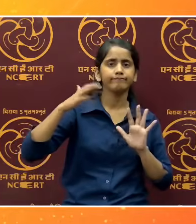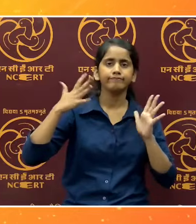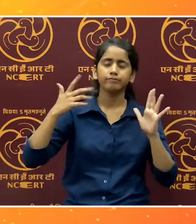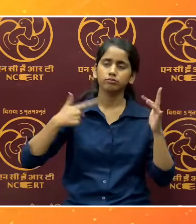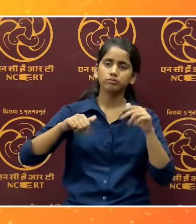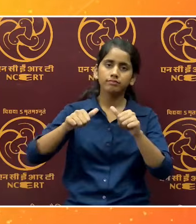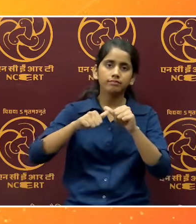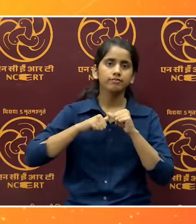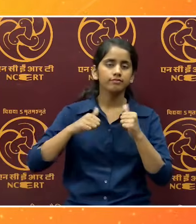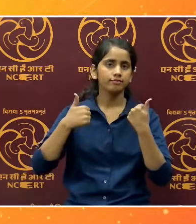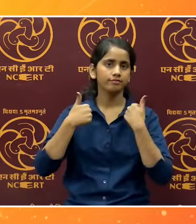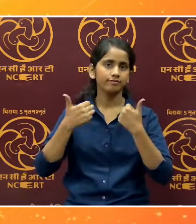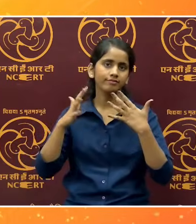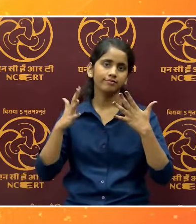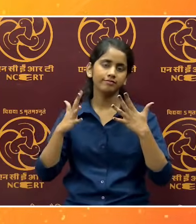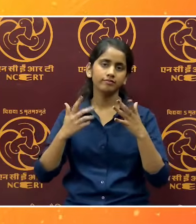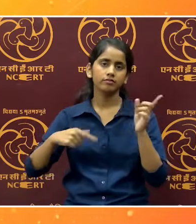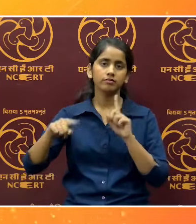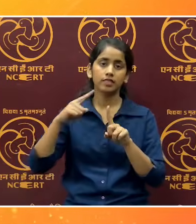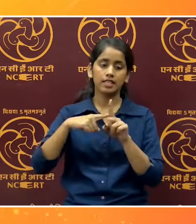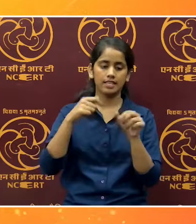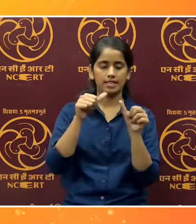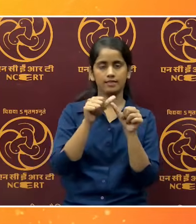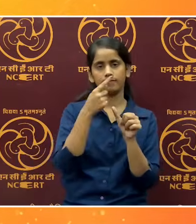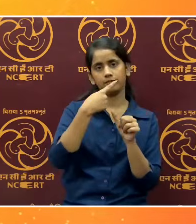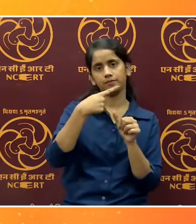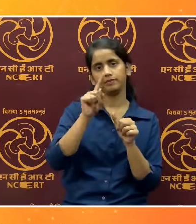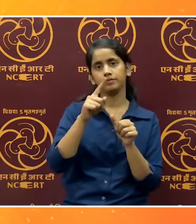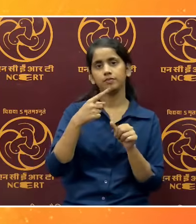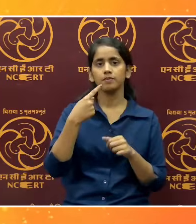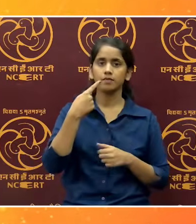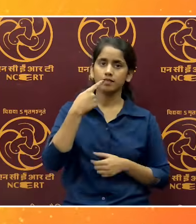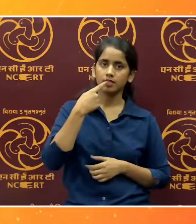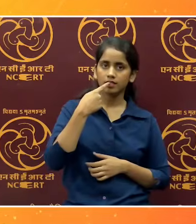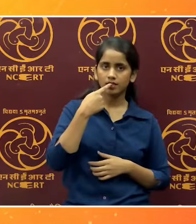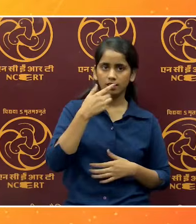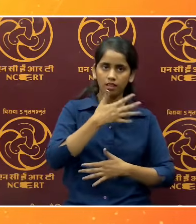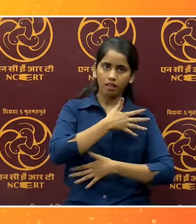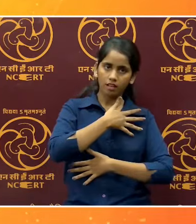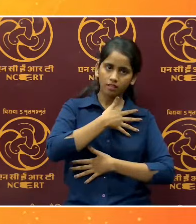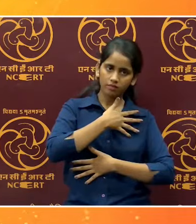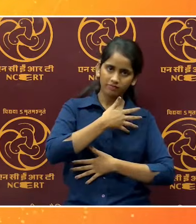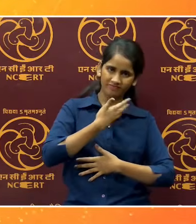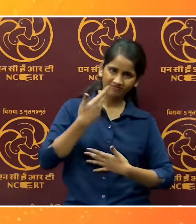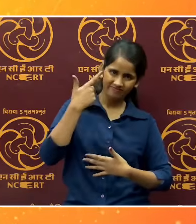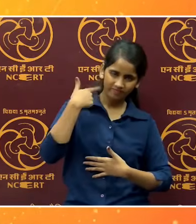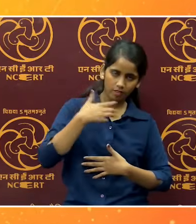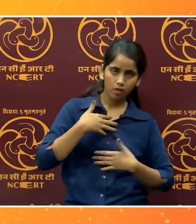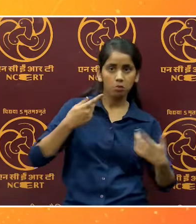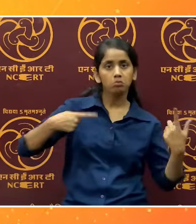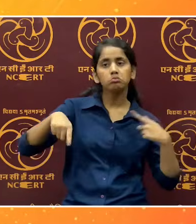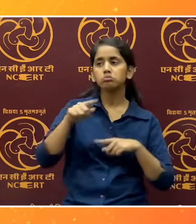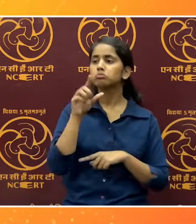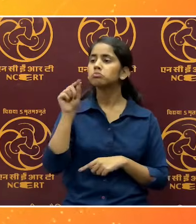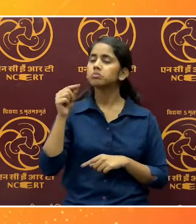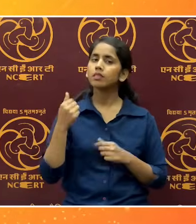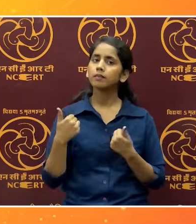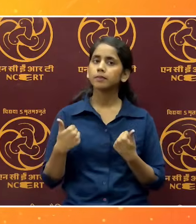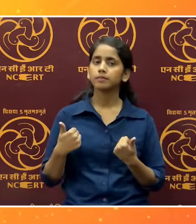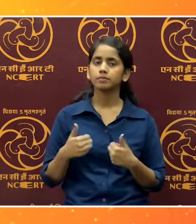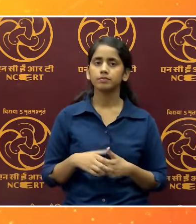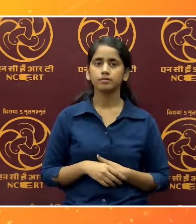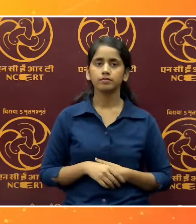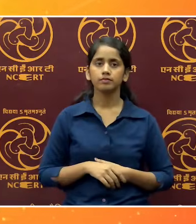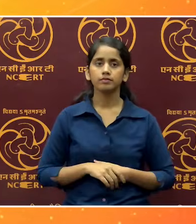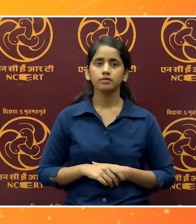absolutely right. So, option A is the correct answer. The tiger hunts silently at night. So, this way this activity could be